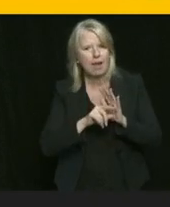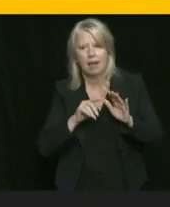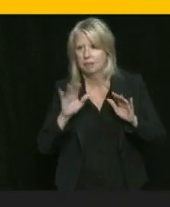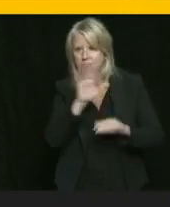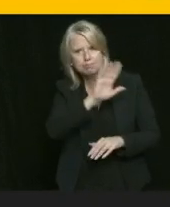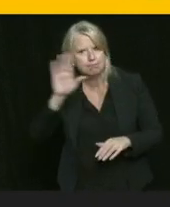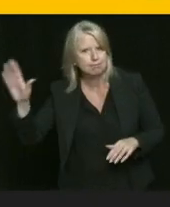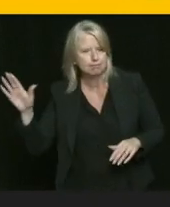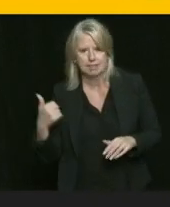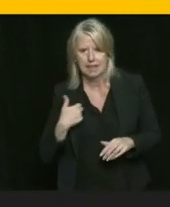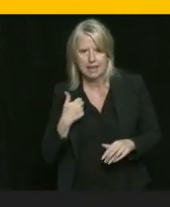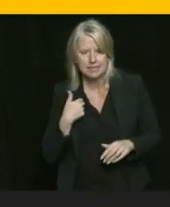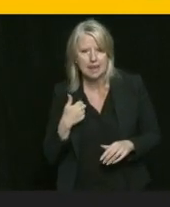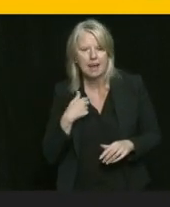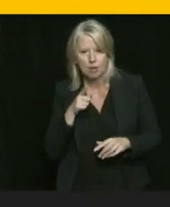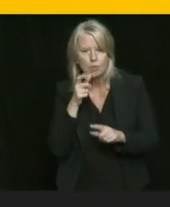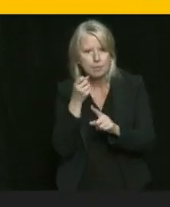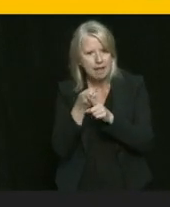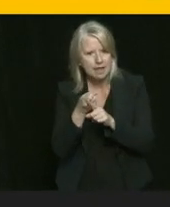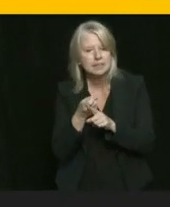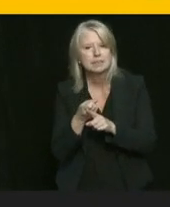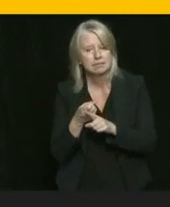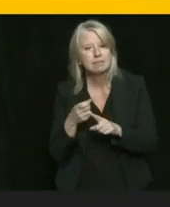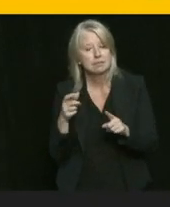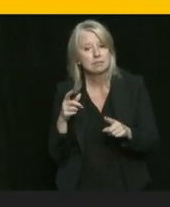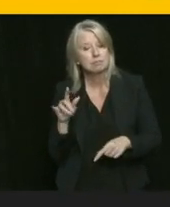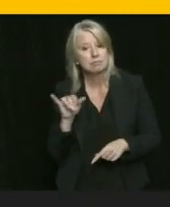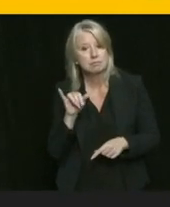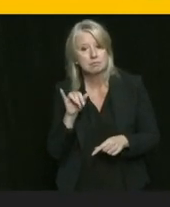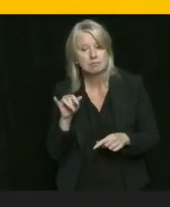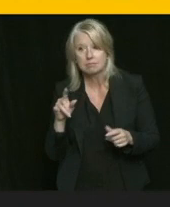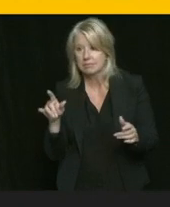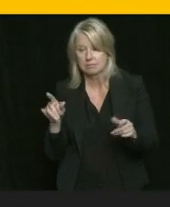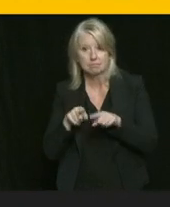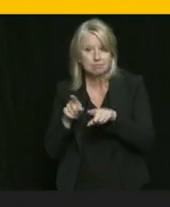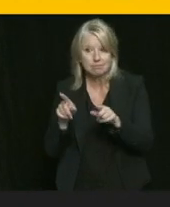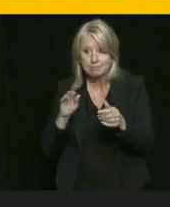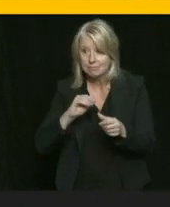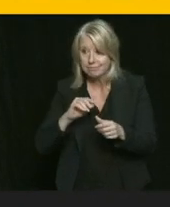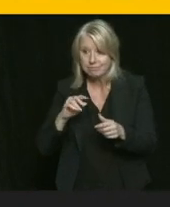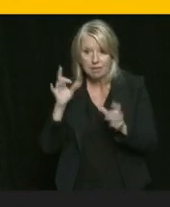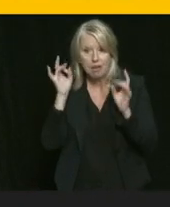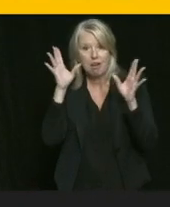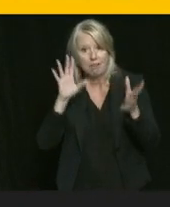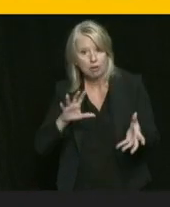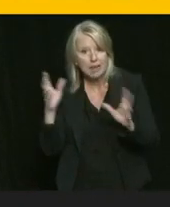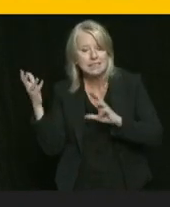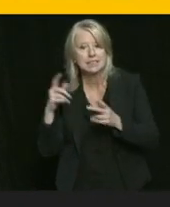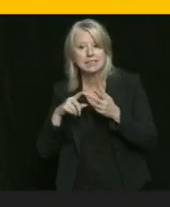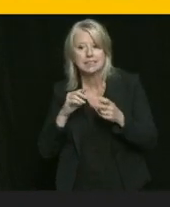are affected. But of course, as is the case with so many crises and pandemics, the most vulnerable and